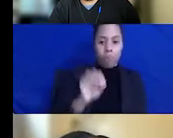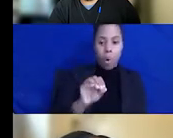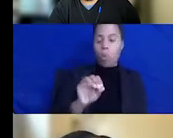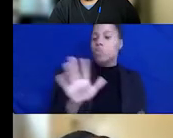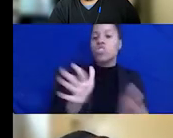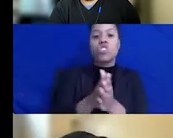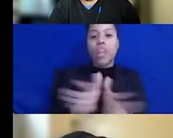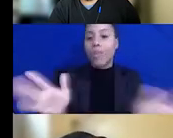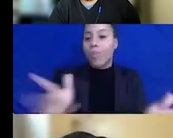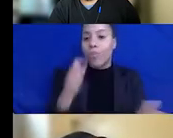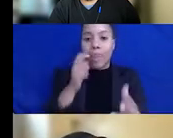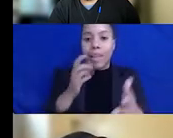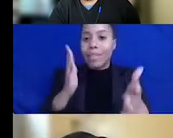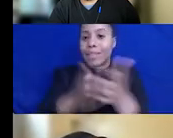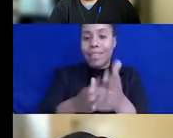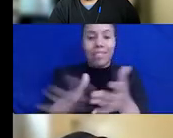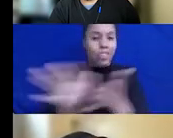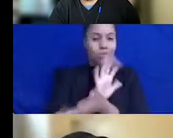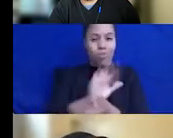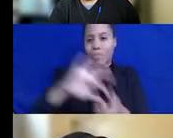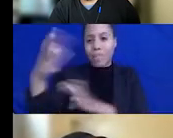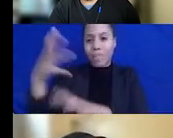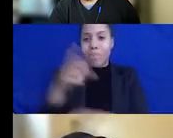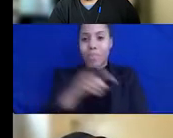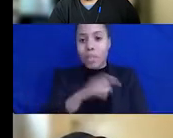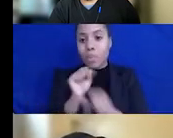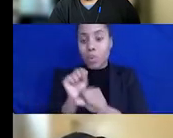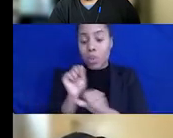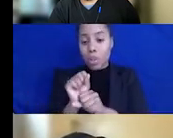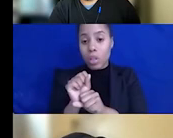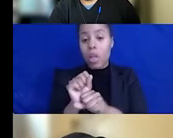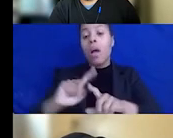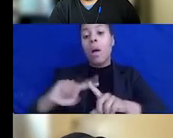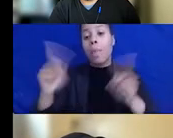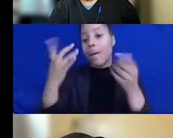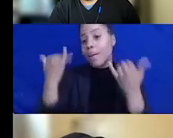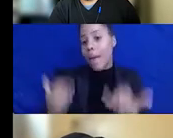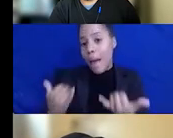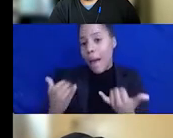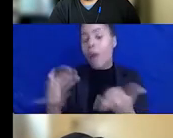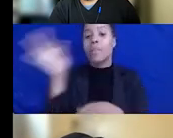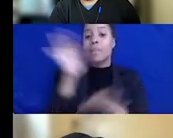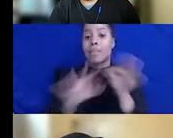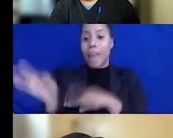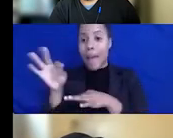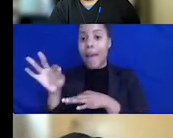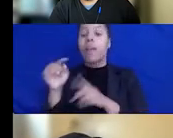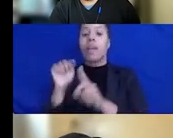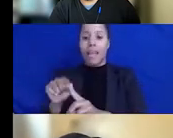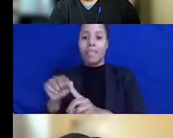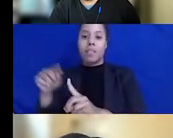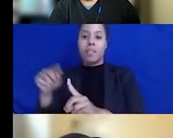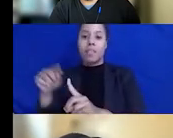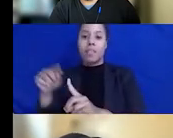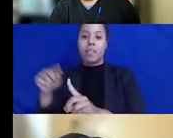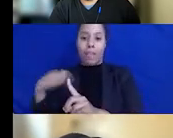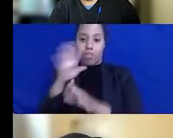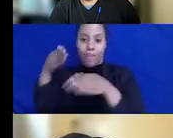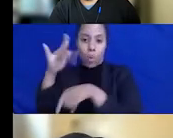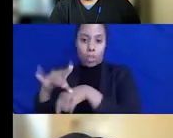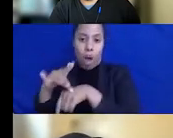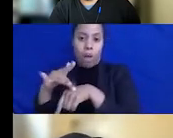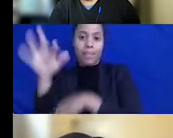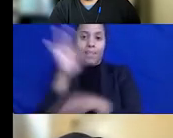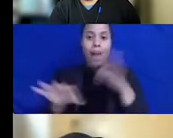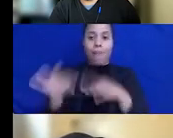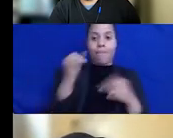and disruptive police work. Just this time, it is of a religion instead of an ideology. We are seeing spying, we are